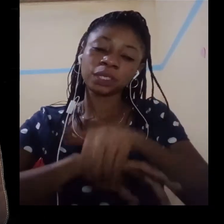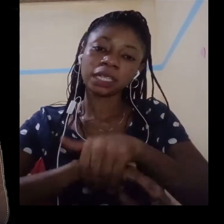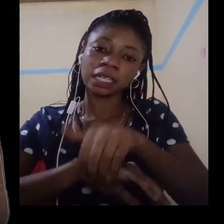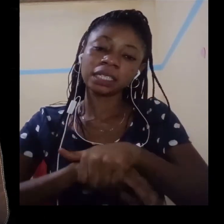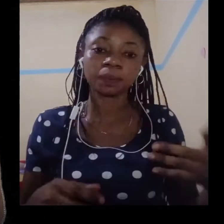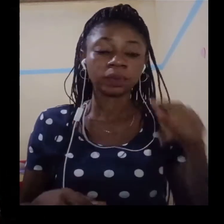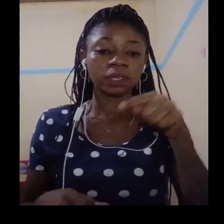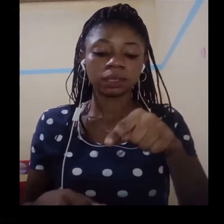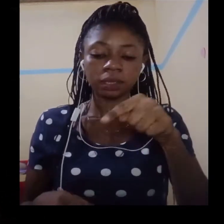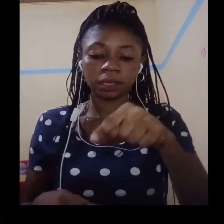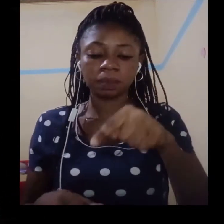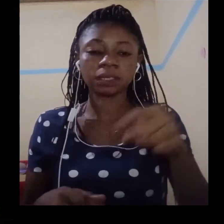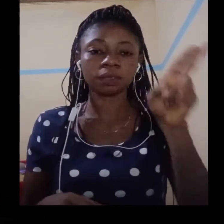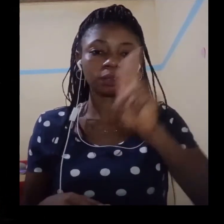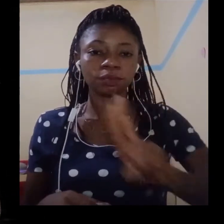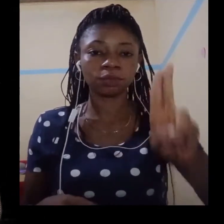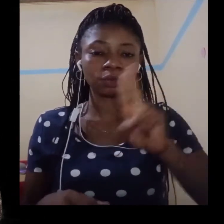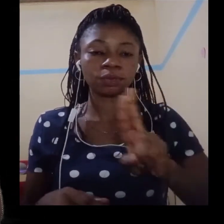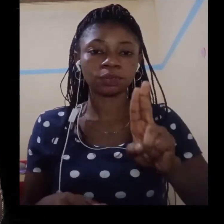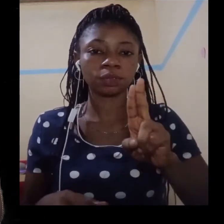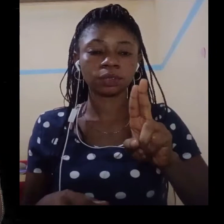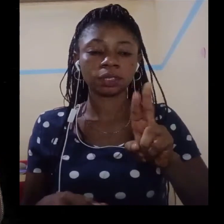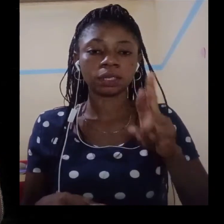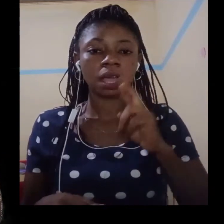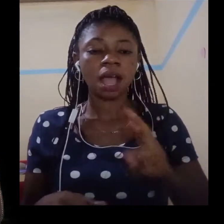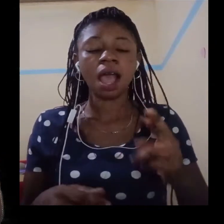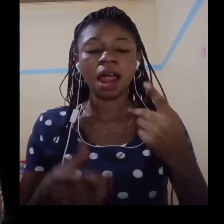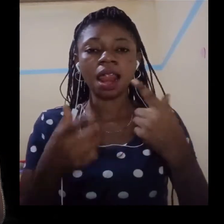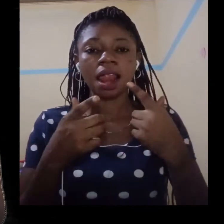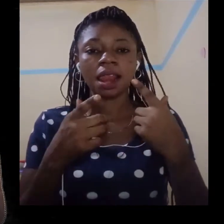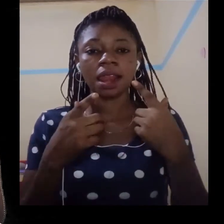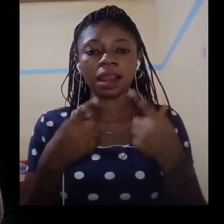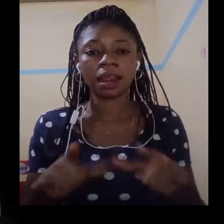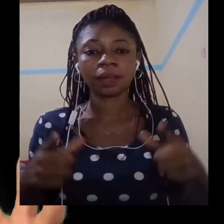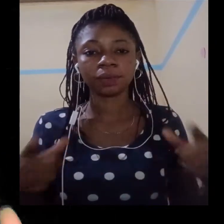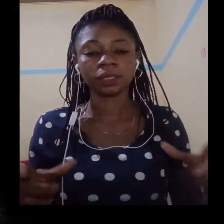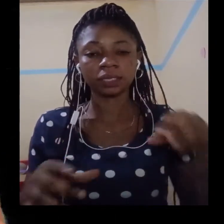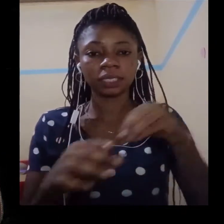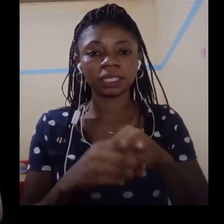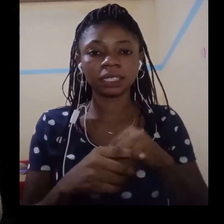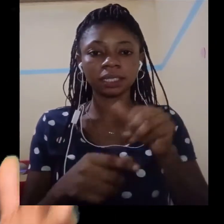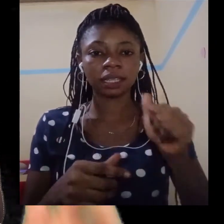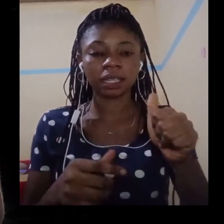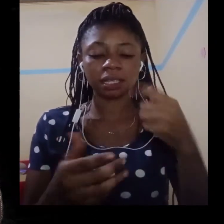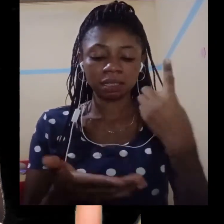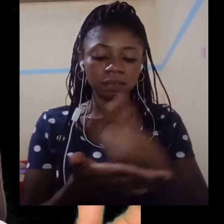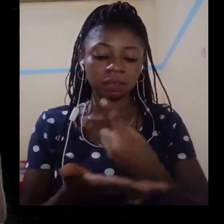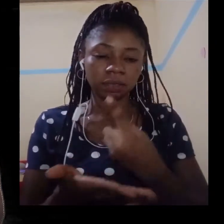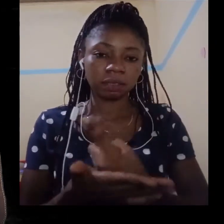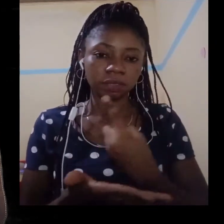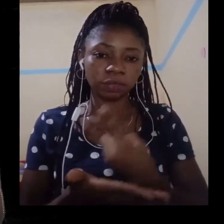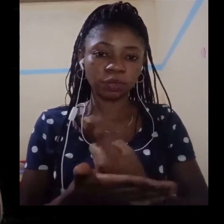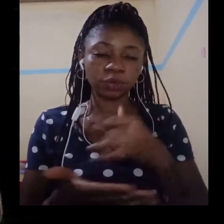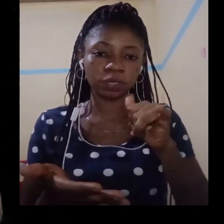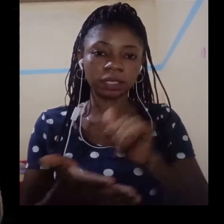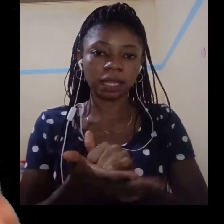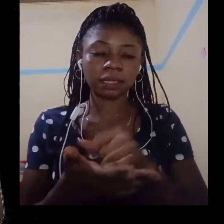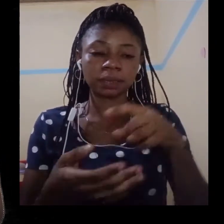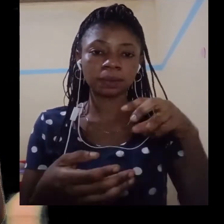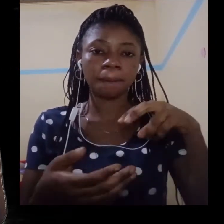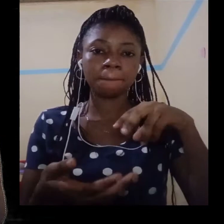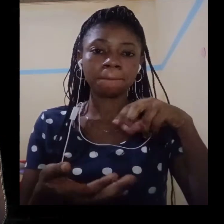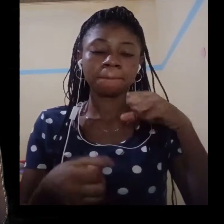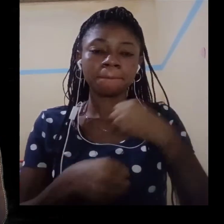her language in a discourse that makes a complete meaning, that carries a complete weight of meaning